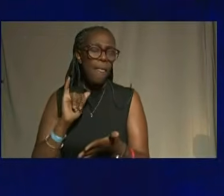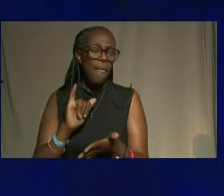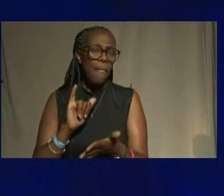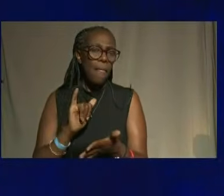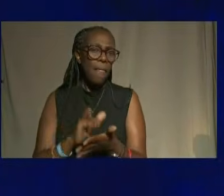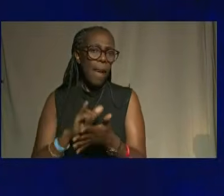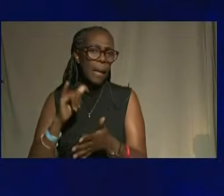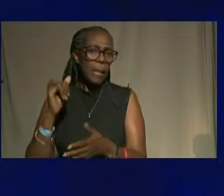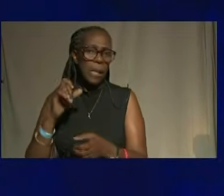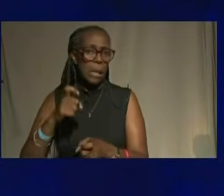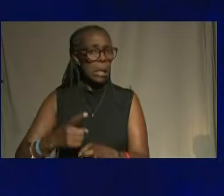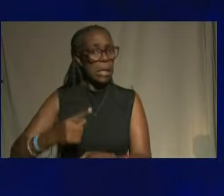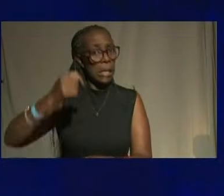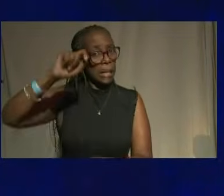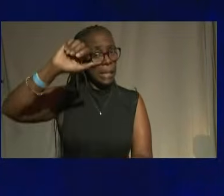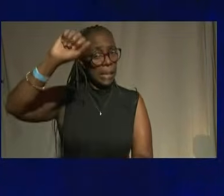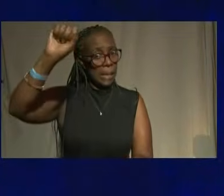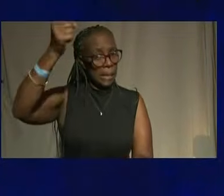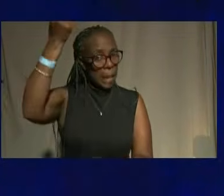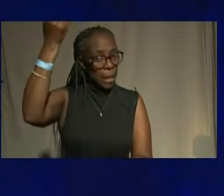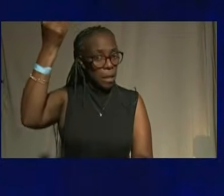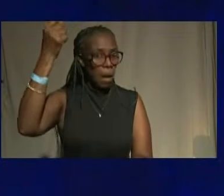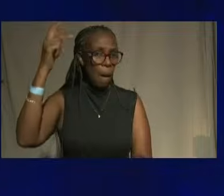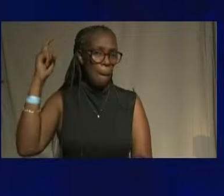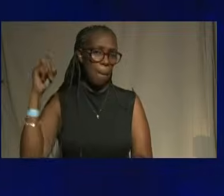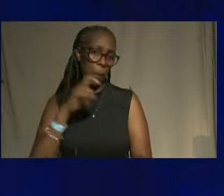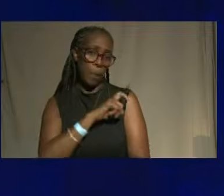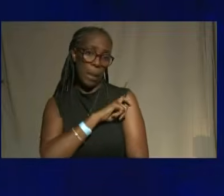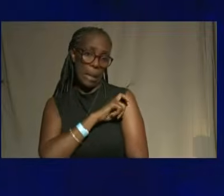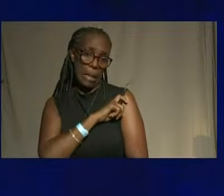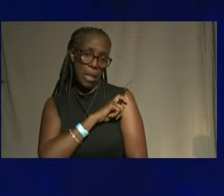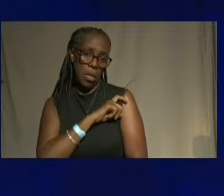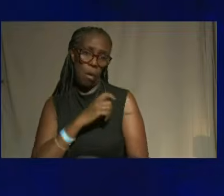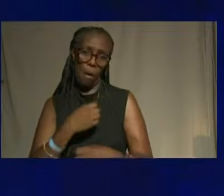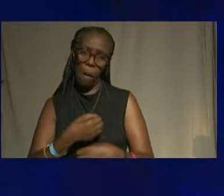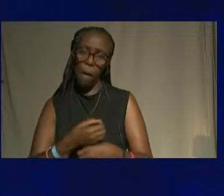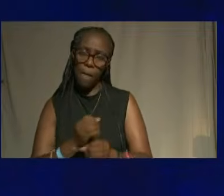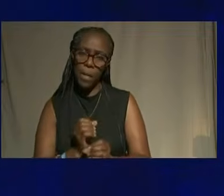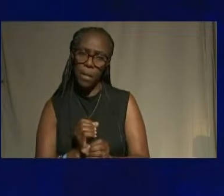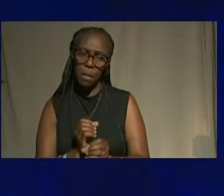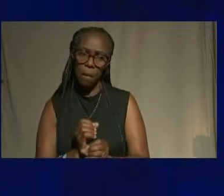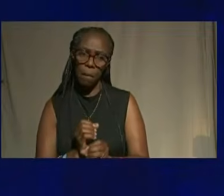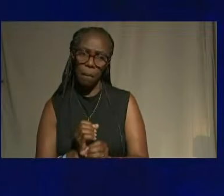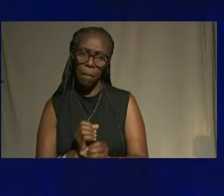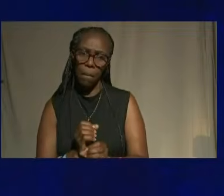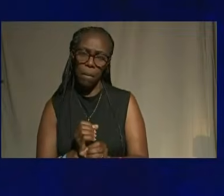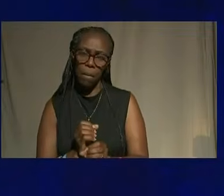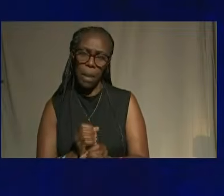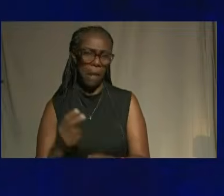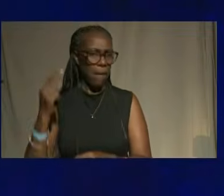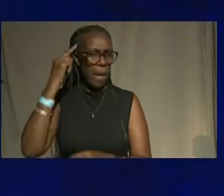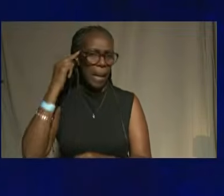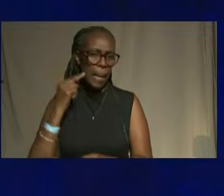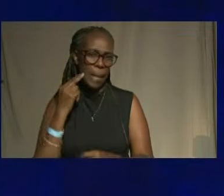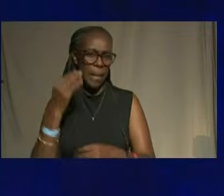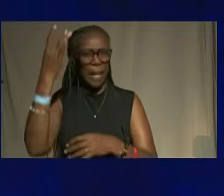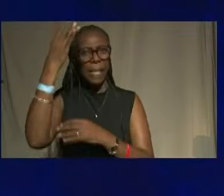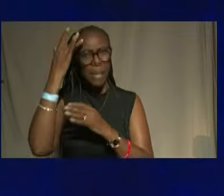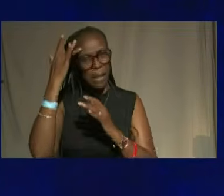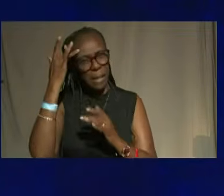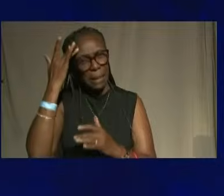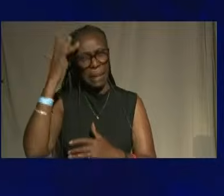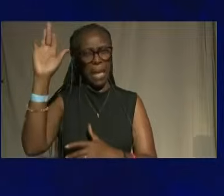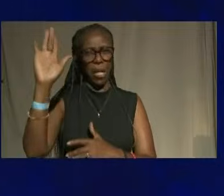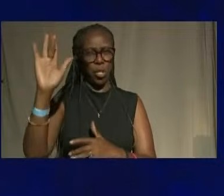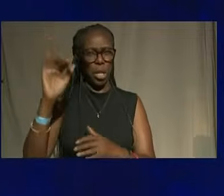many years, who have coordinated international investigations, who have headed the Intelligence Bureau, they applied for the